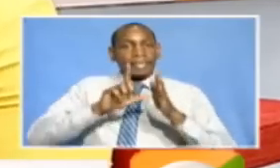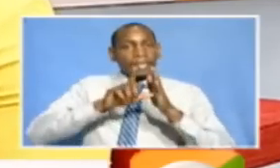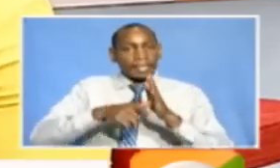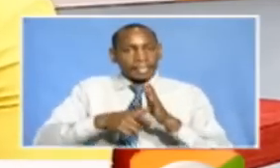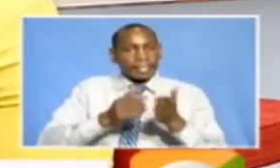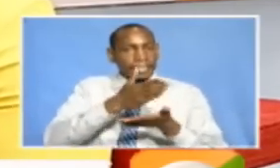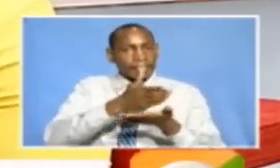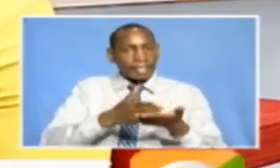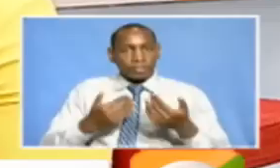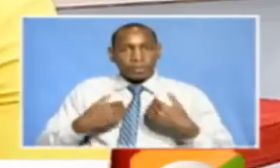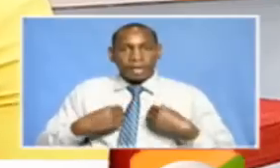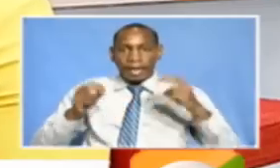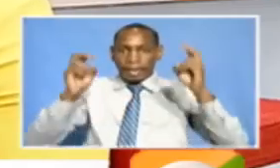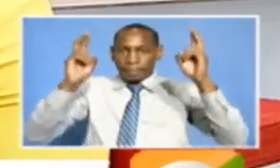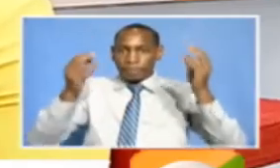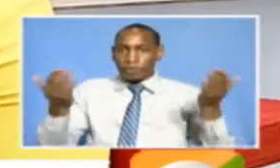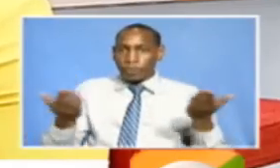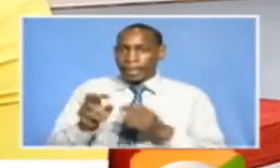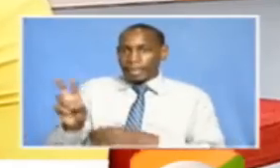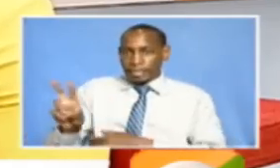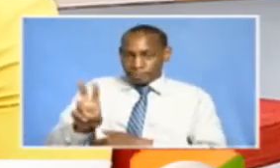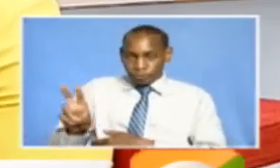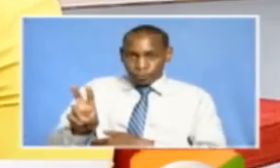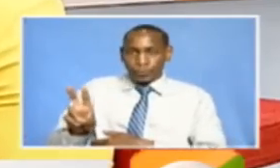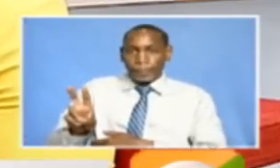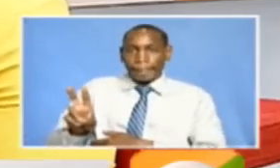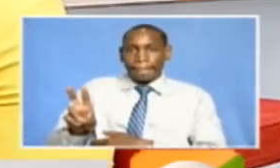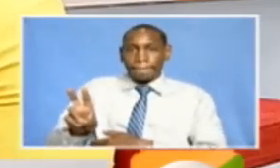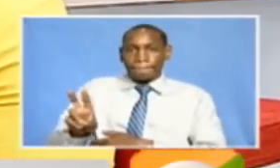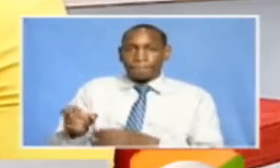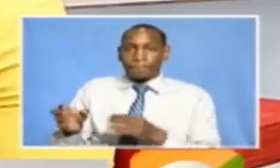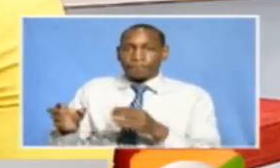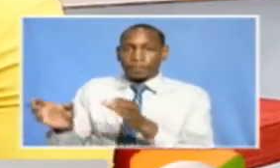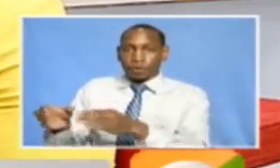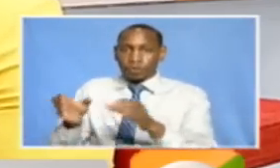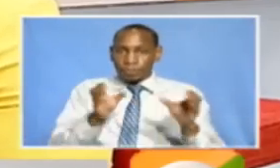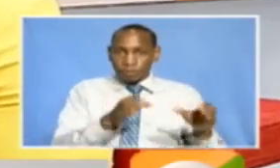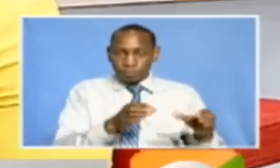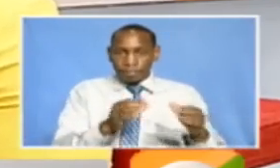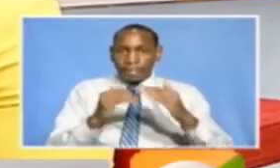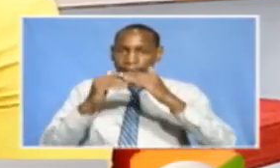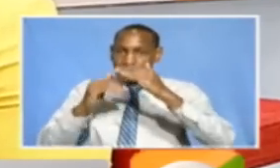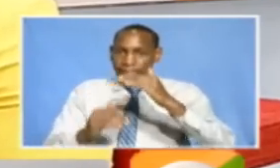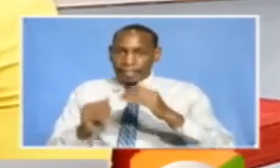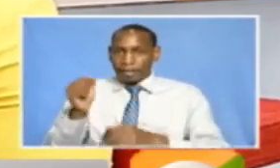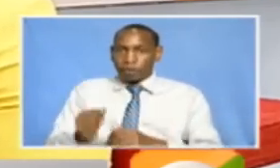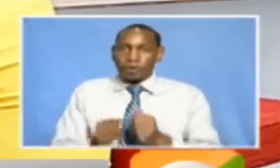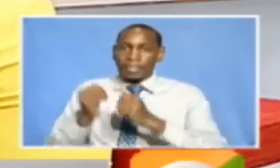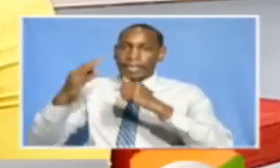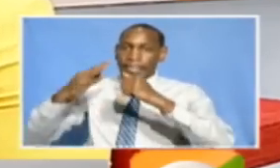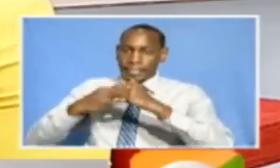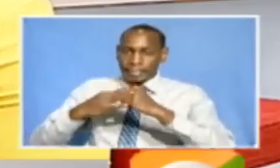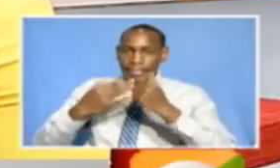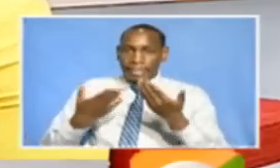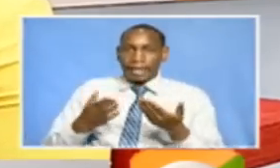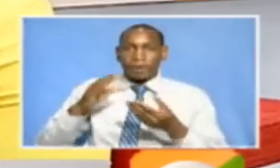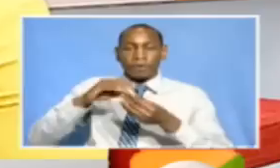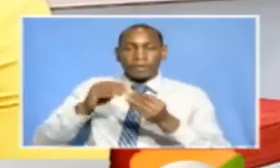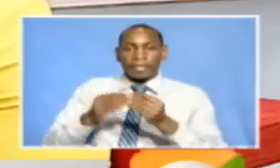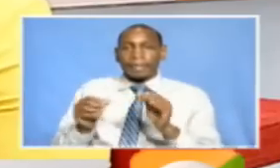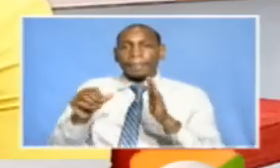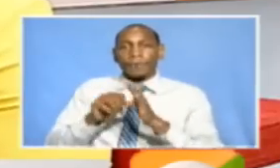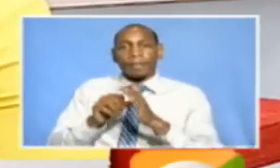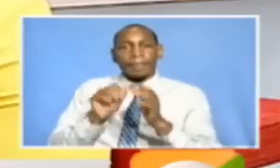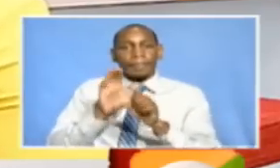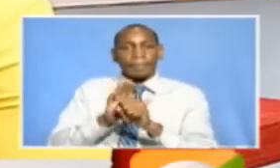in the section, there is the issue of where the two parties are below the age of 18. And that has created a myriad of